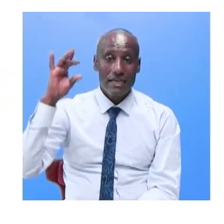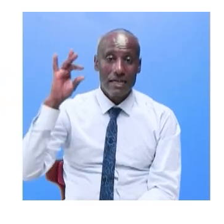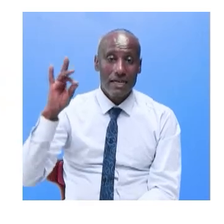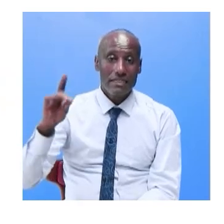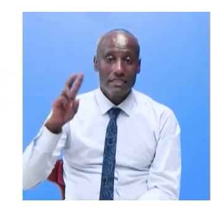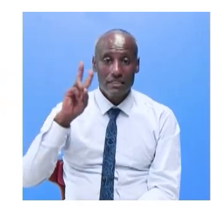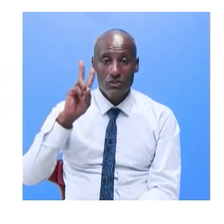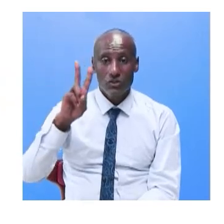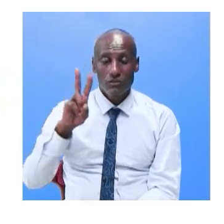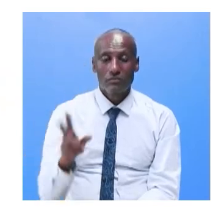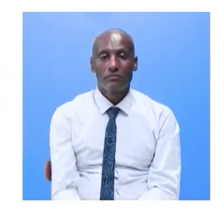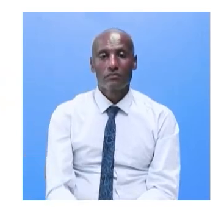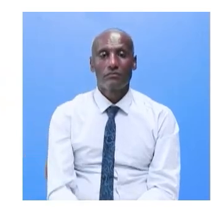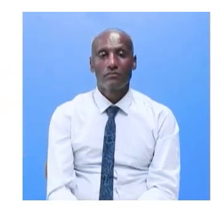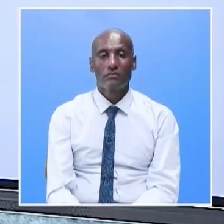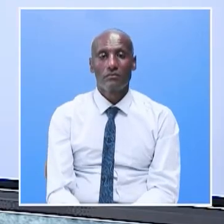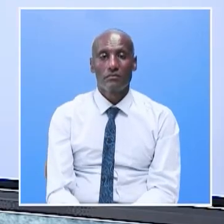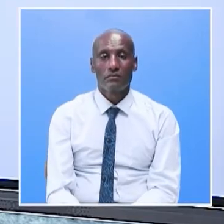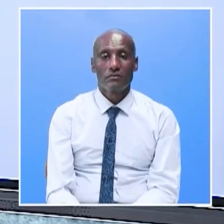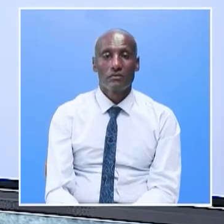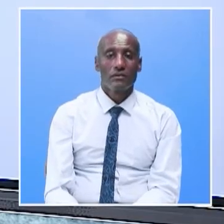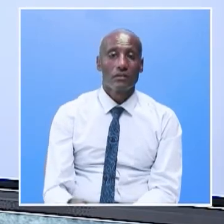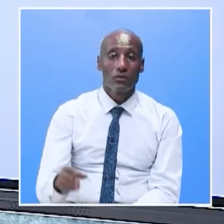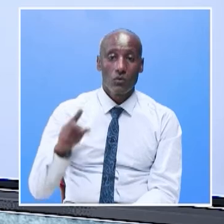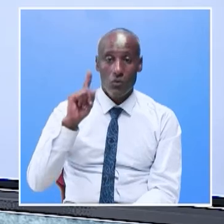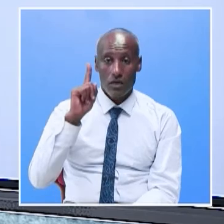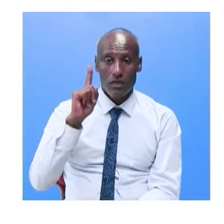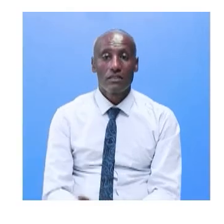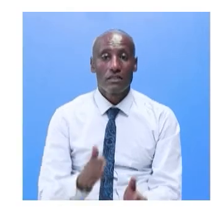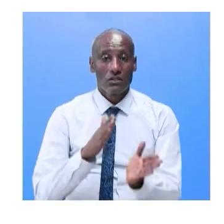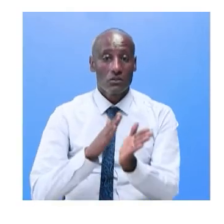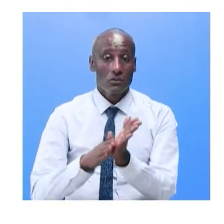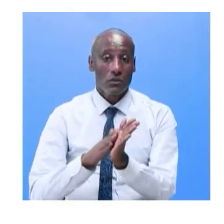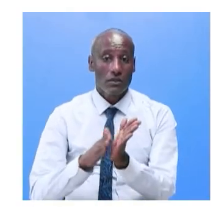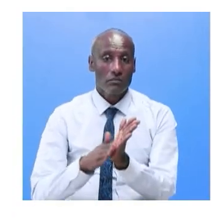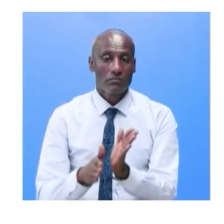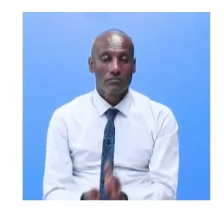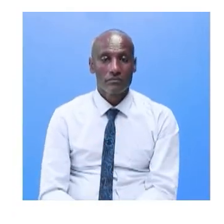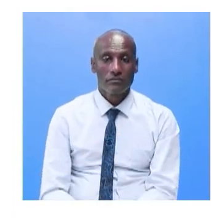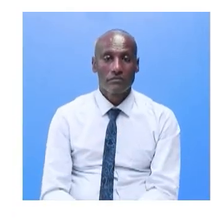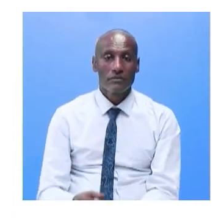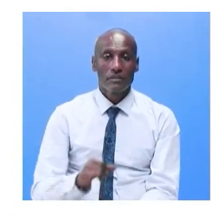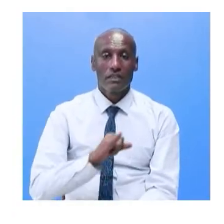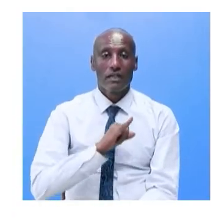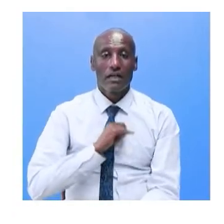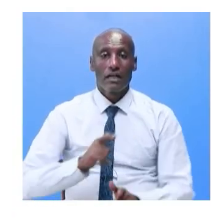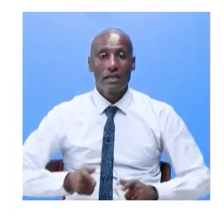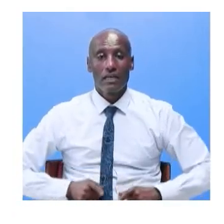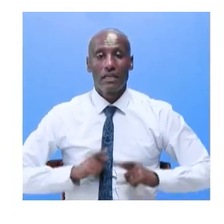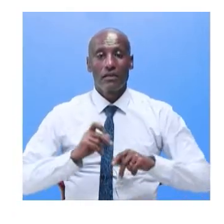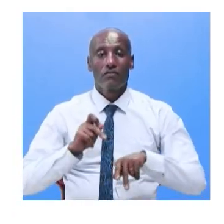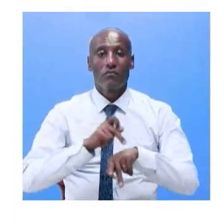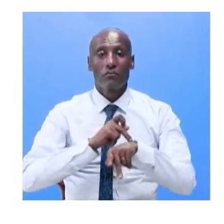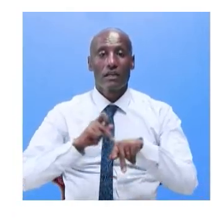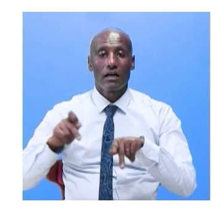1982. Let me add one more question. I live blank